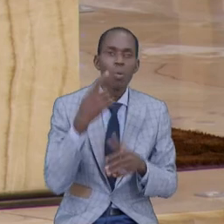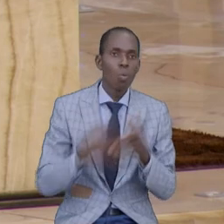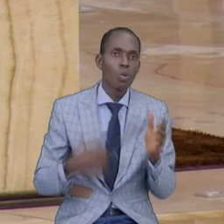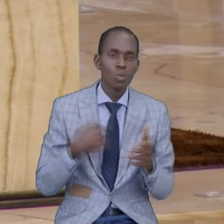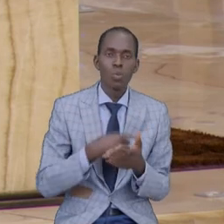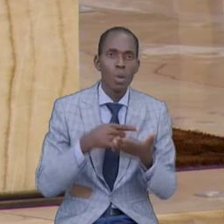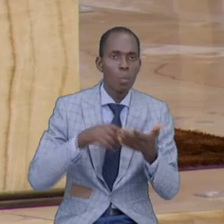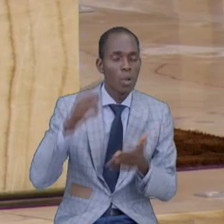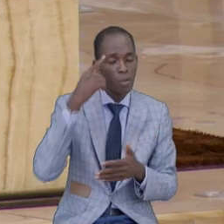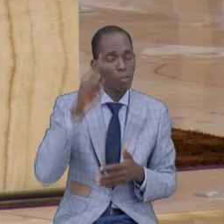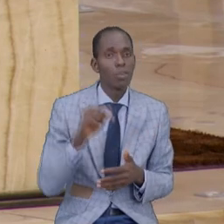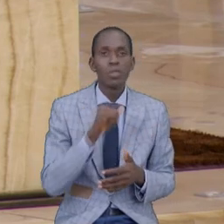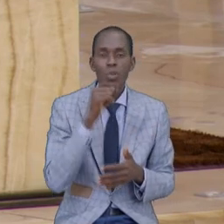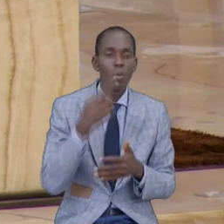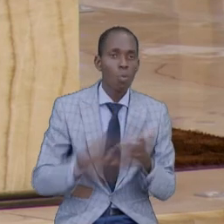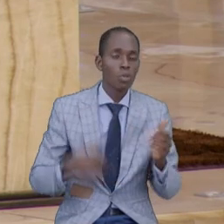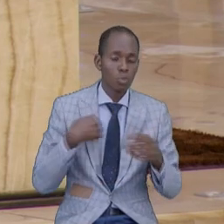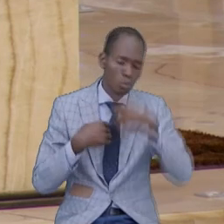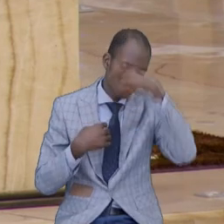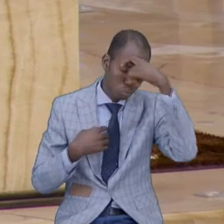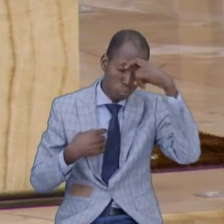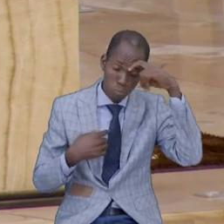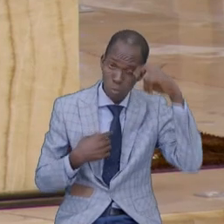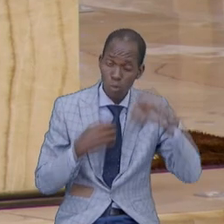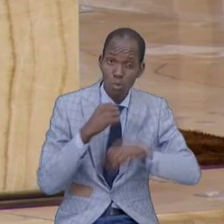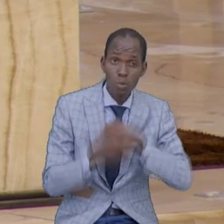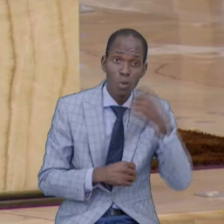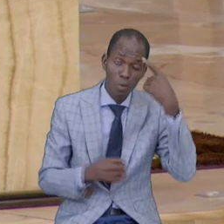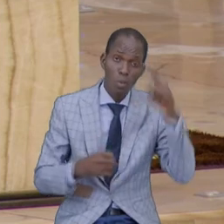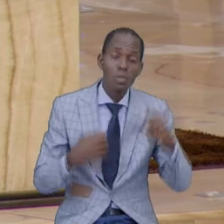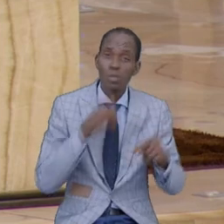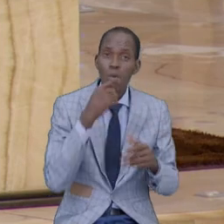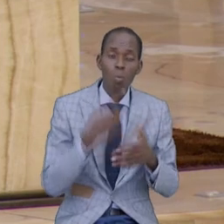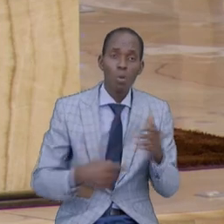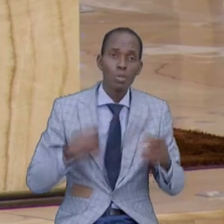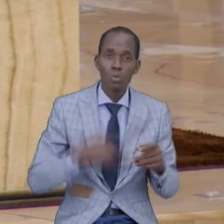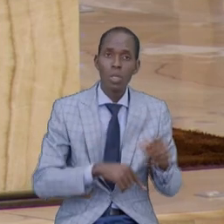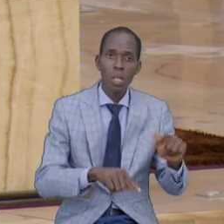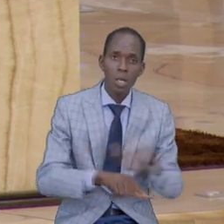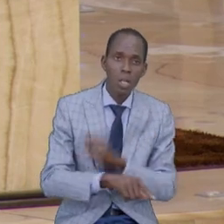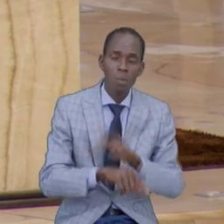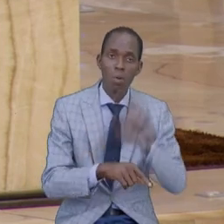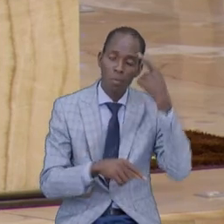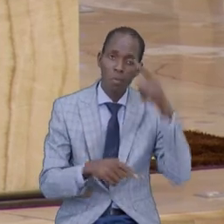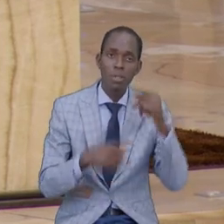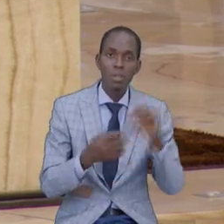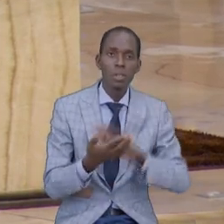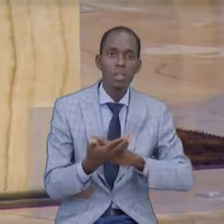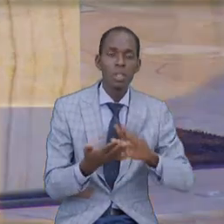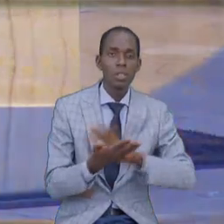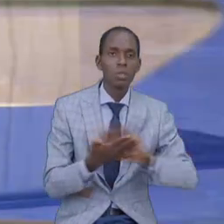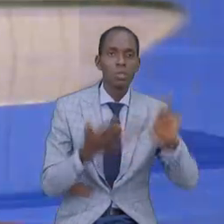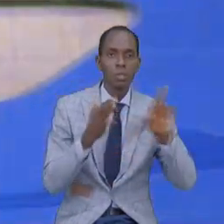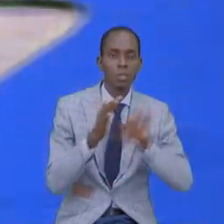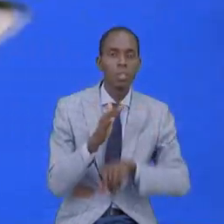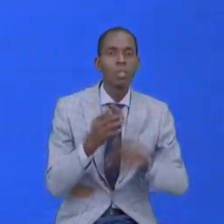It's not something we sweat for. It's not something we labor for. The righteousness coming from